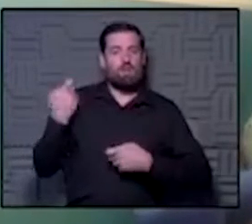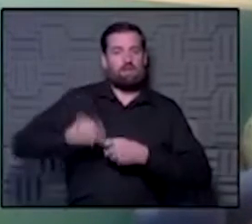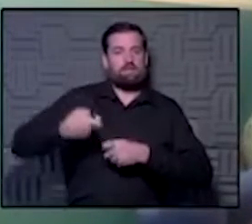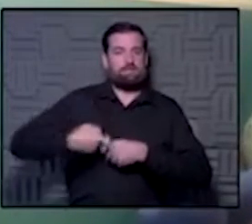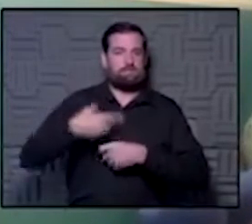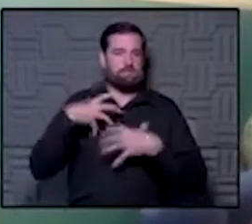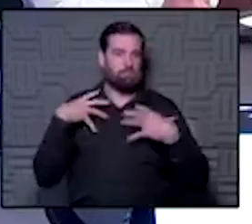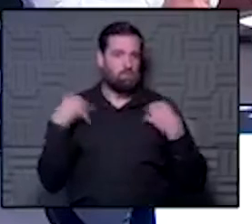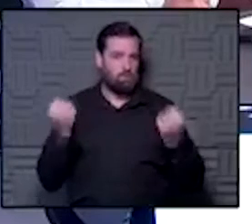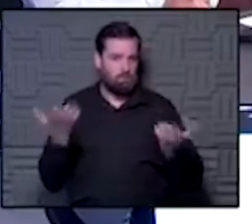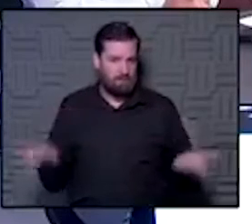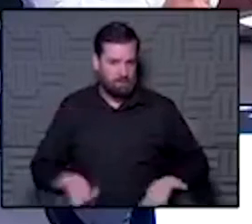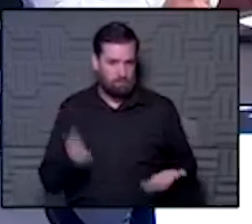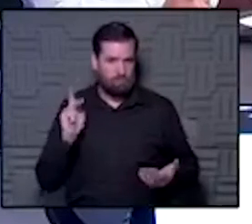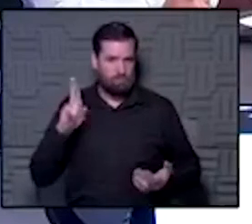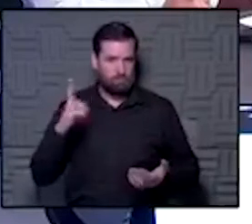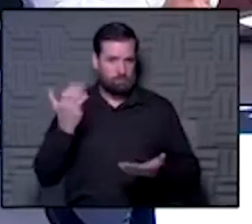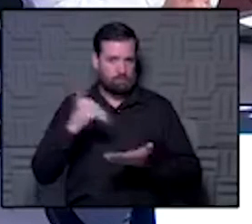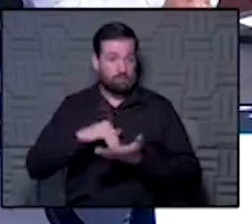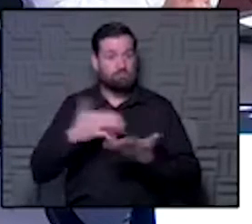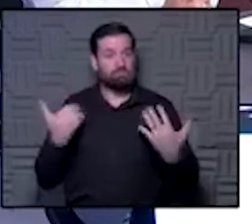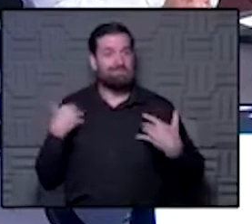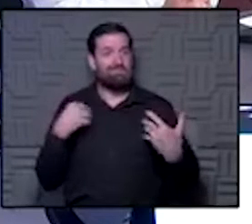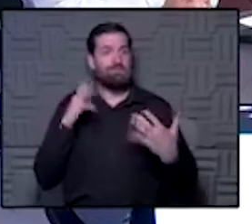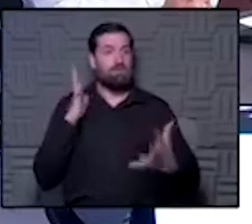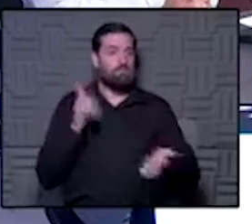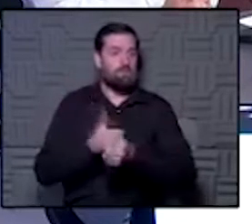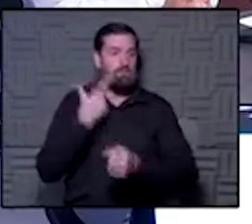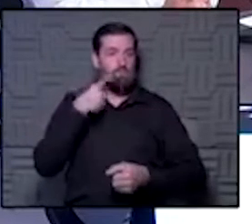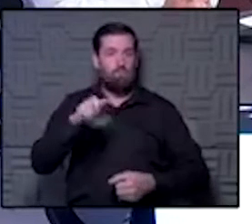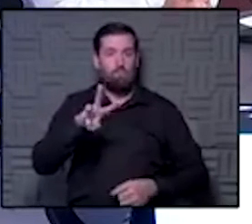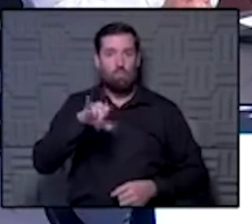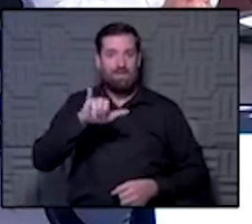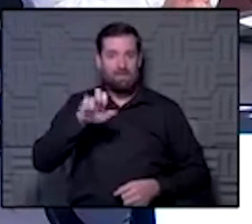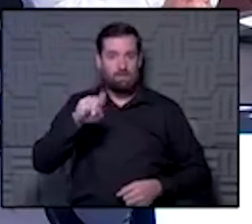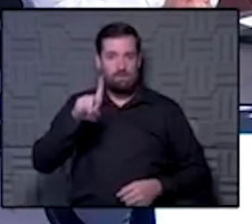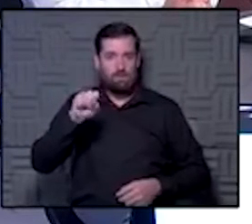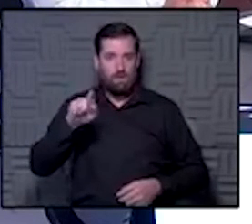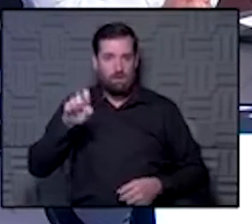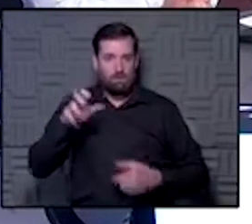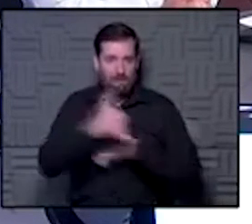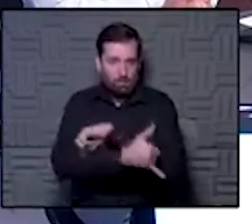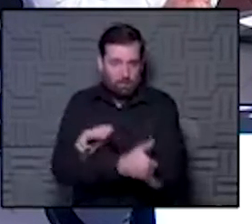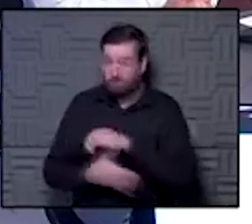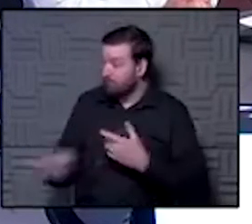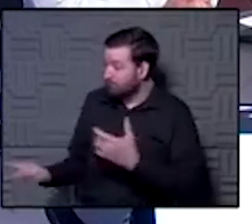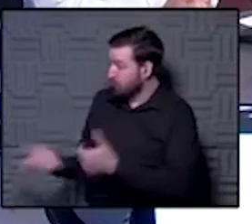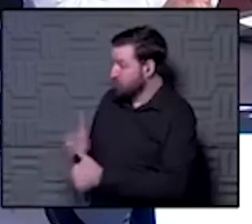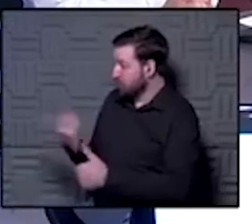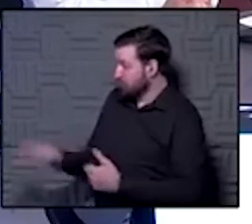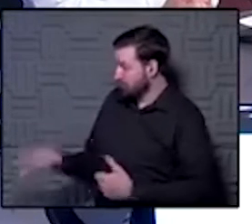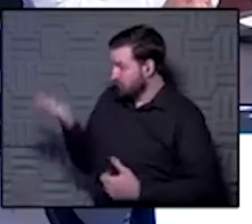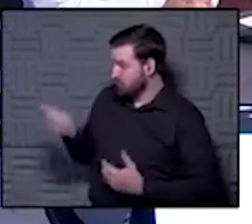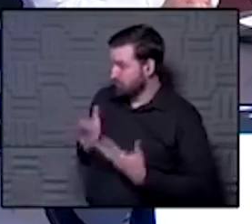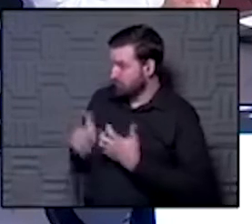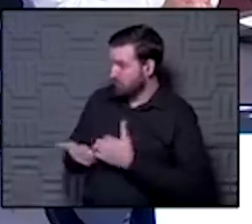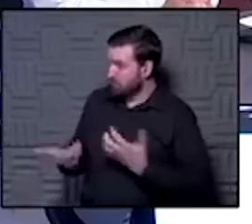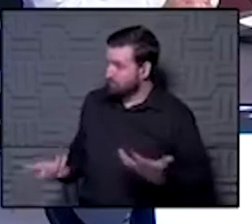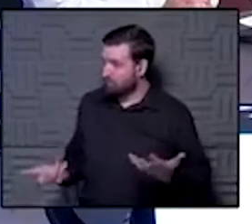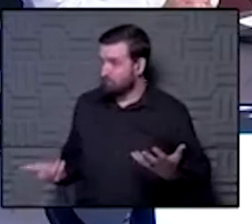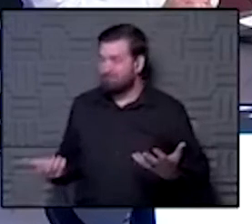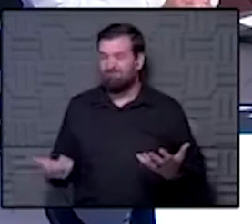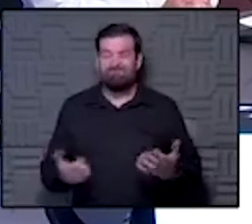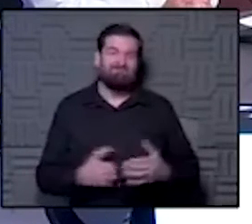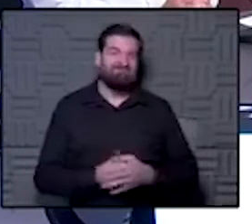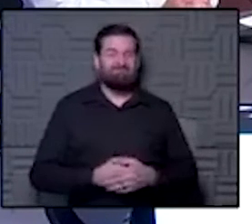KU Medical Center. They both got an update in Wyandotte County, but first, Hawke. Hi. How are we today? Yeah, I mean,